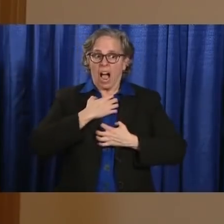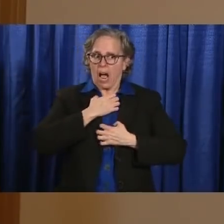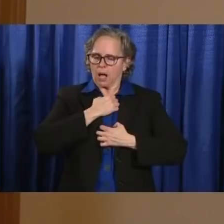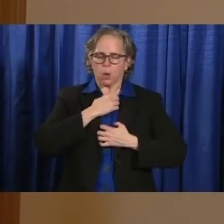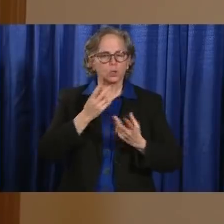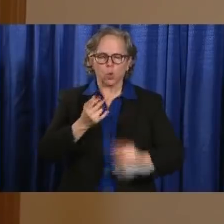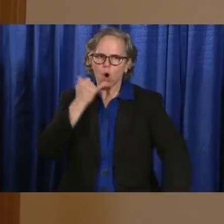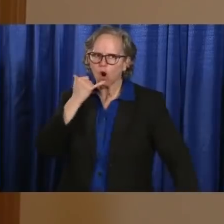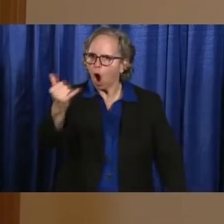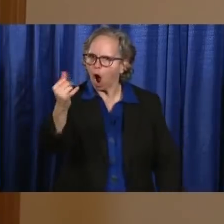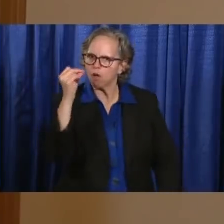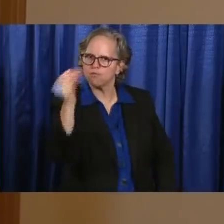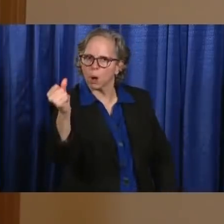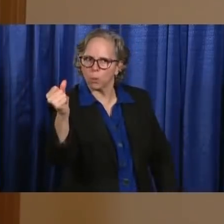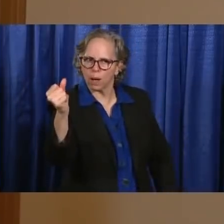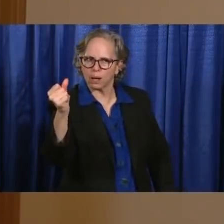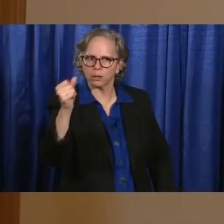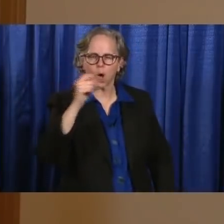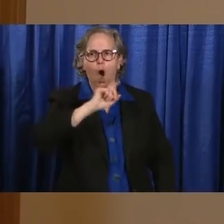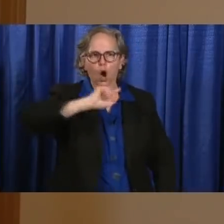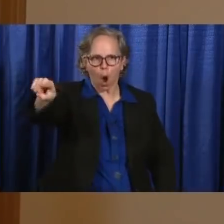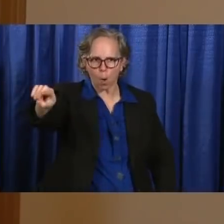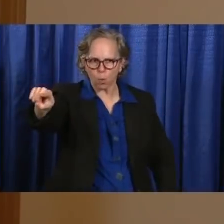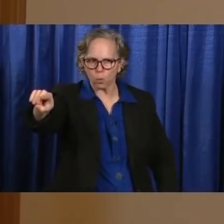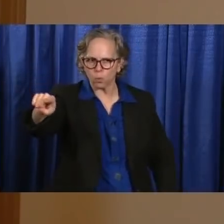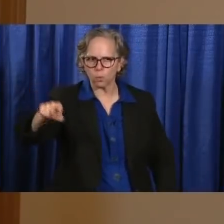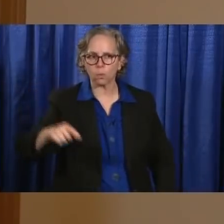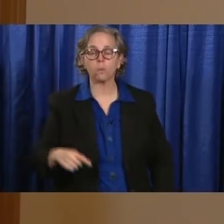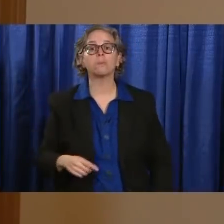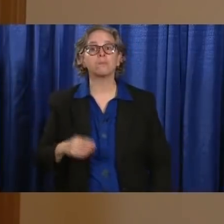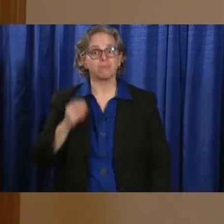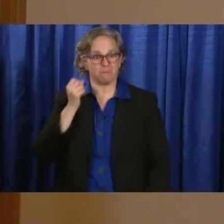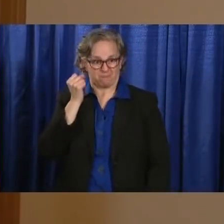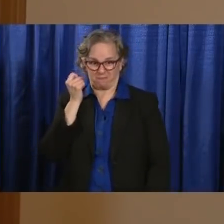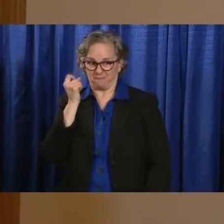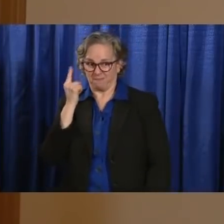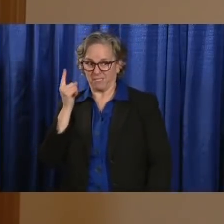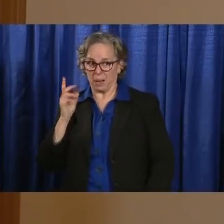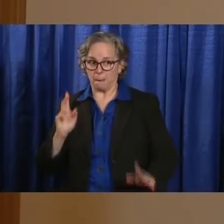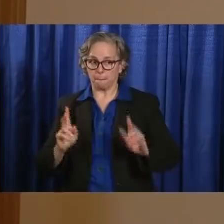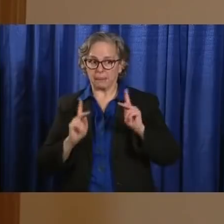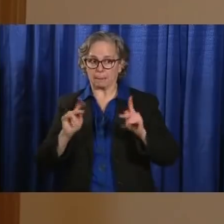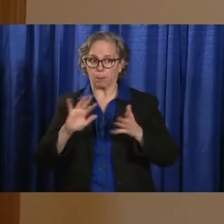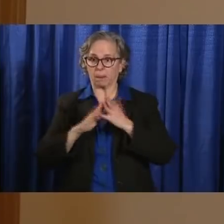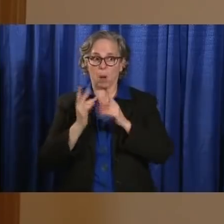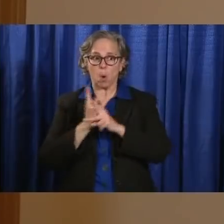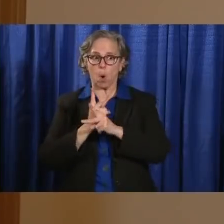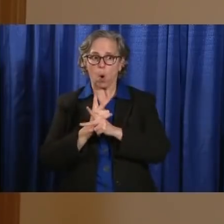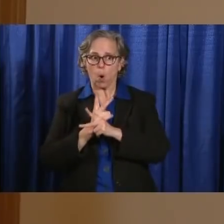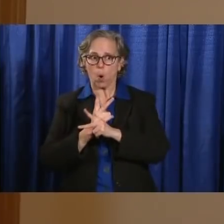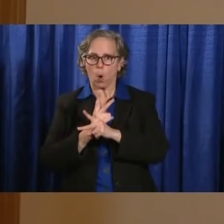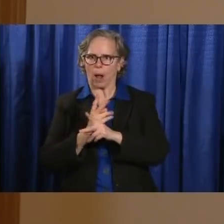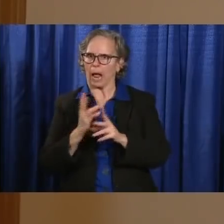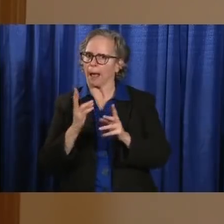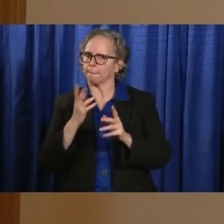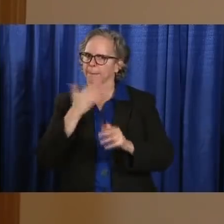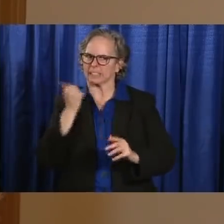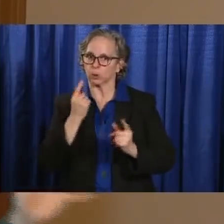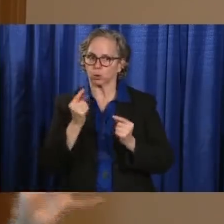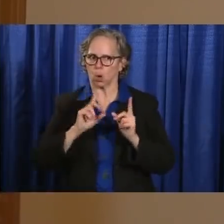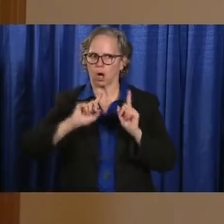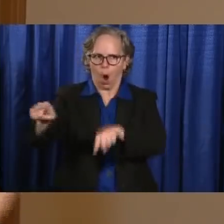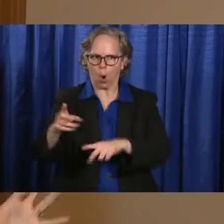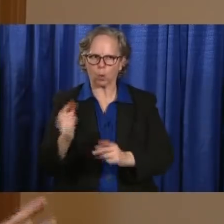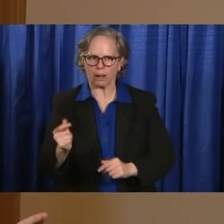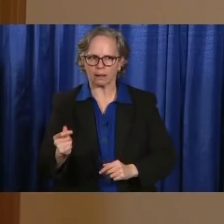emergency room and call to go there right away, because we see that people can get worse quickly. But you go through those same hospitals. Don't worry about